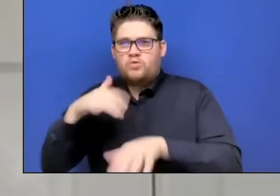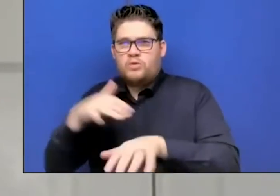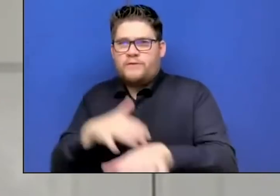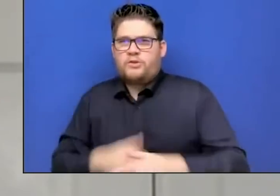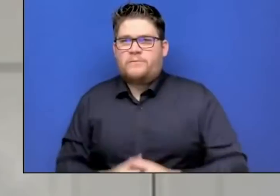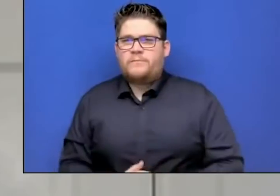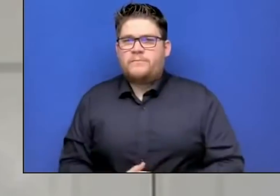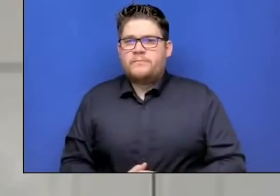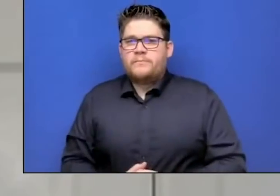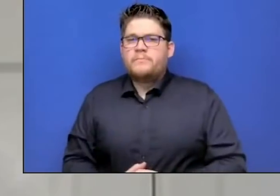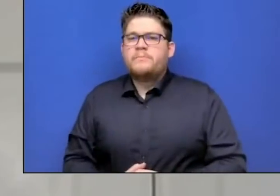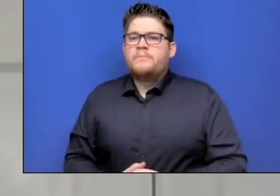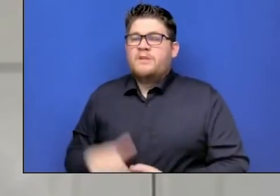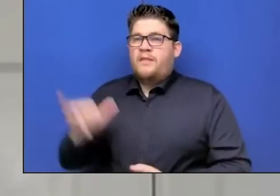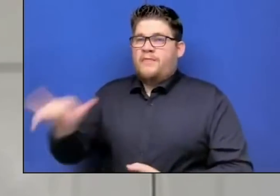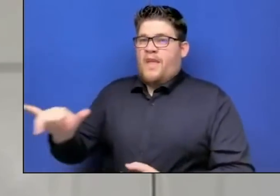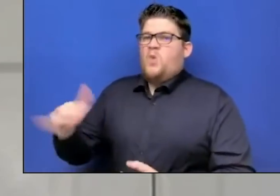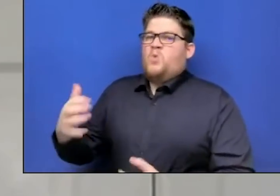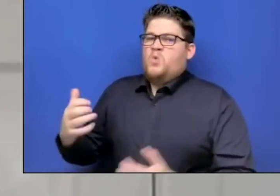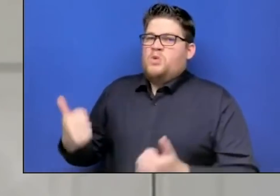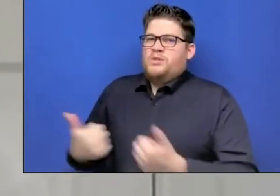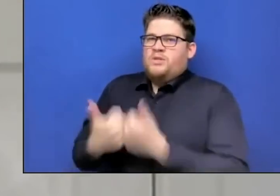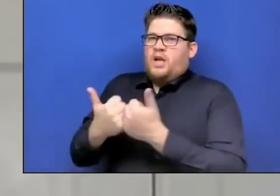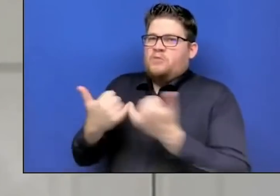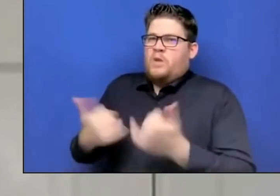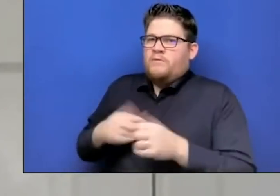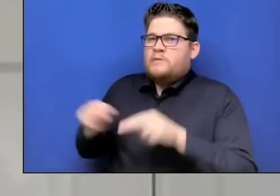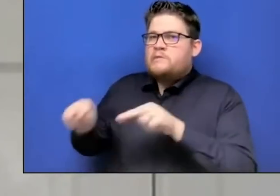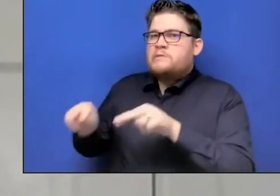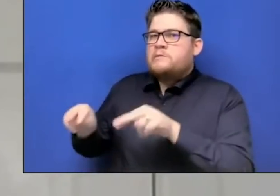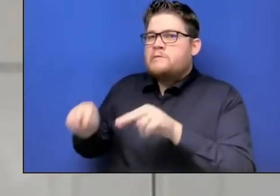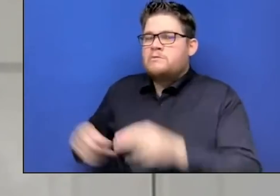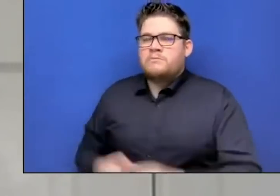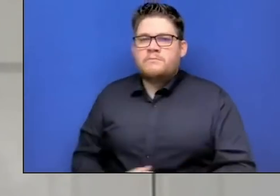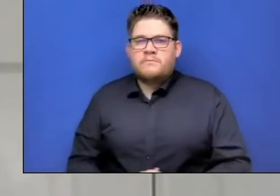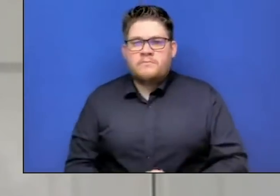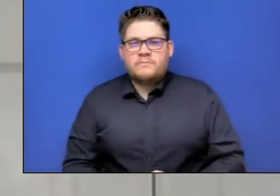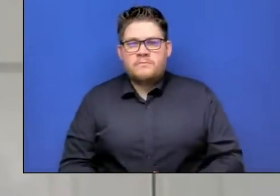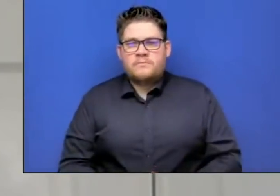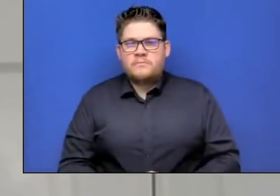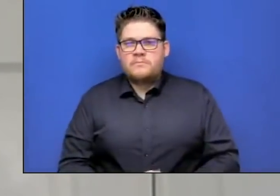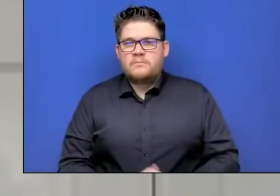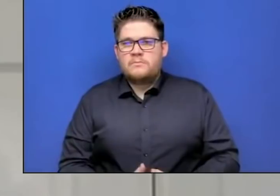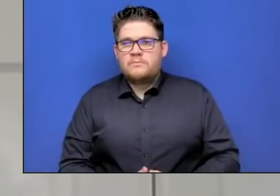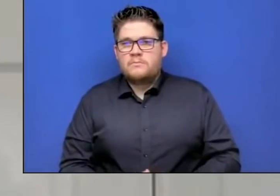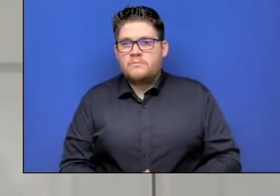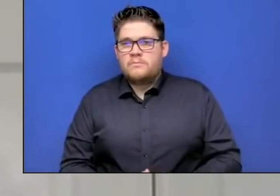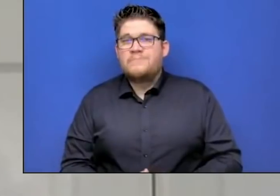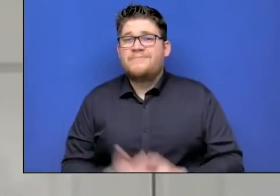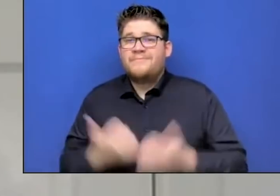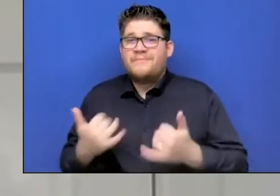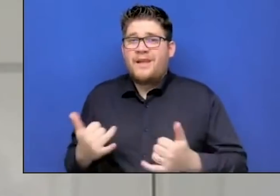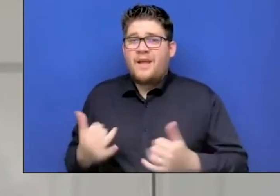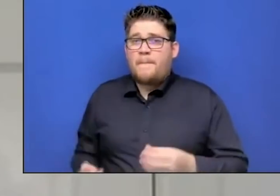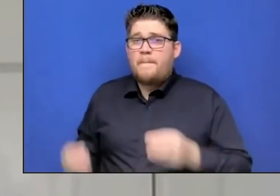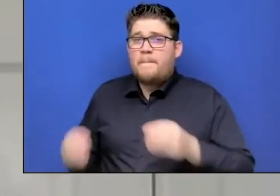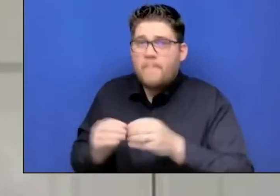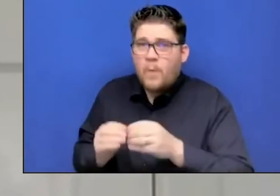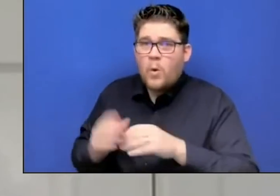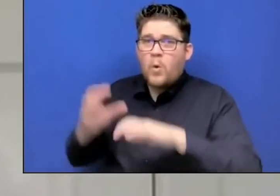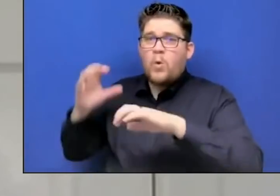additional challenges throughout the day. And this may be exacerbated by the continued rainfall and additional overspill risks that we may see over the